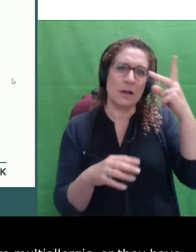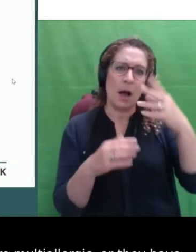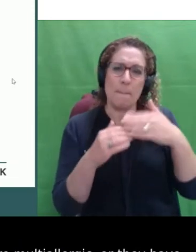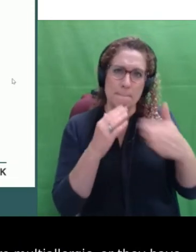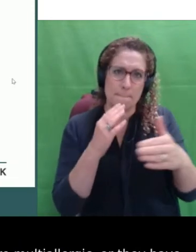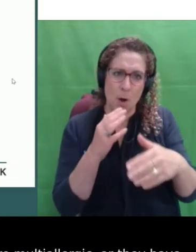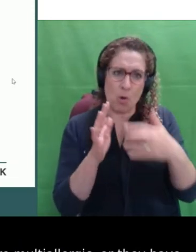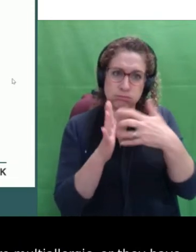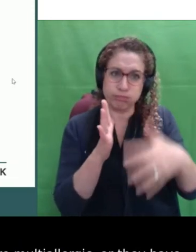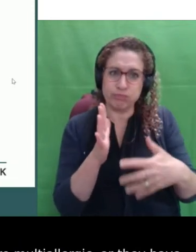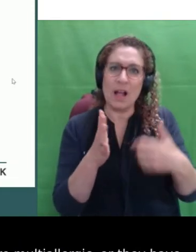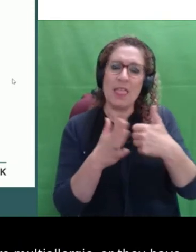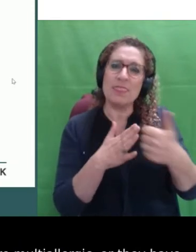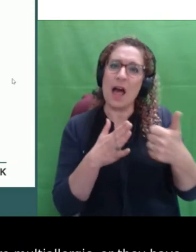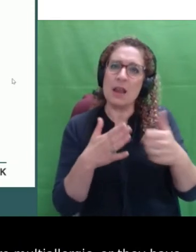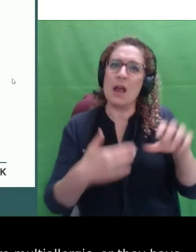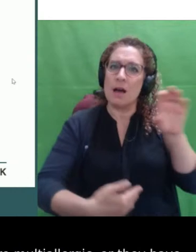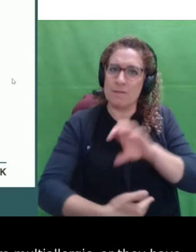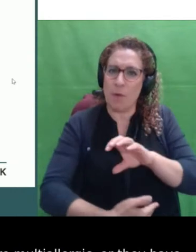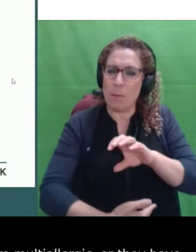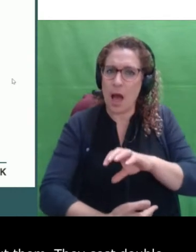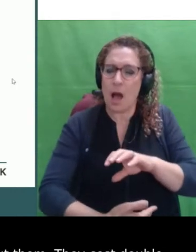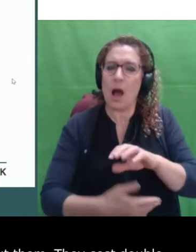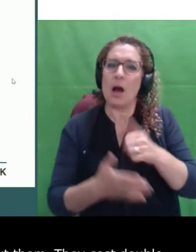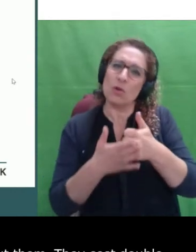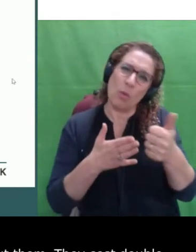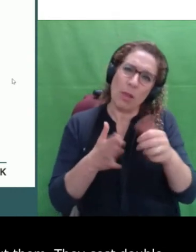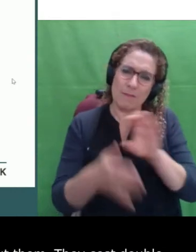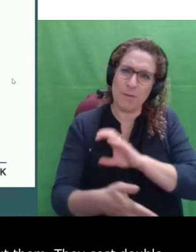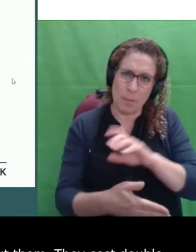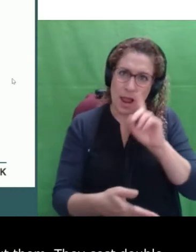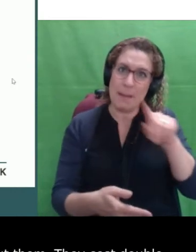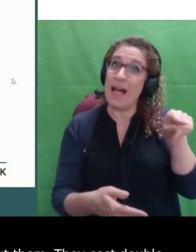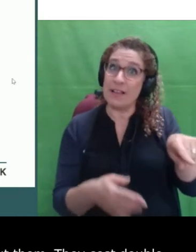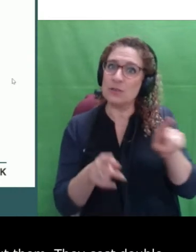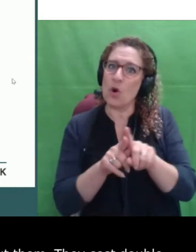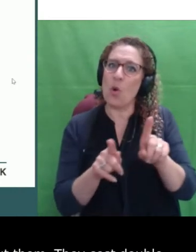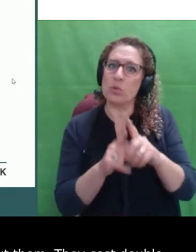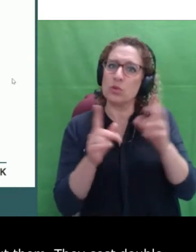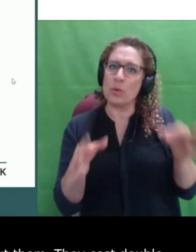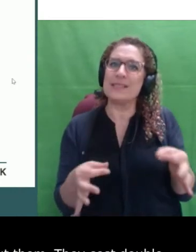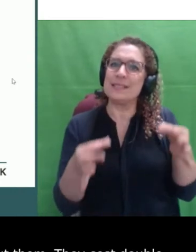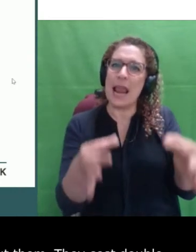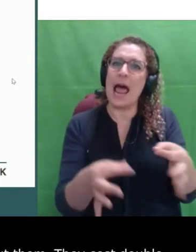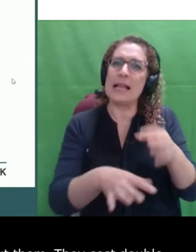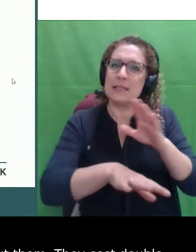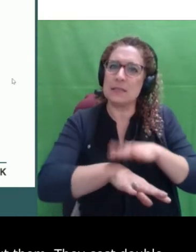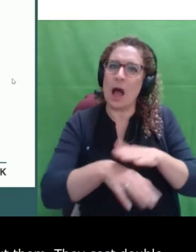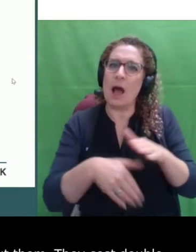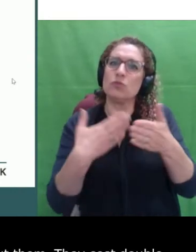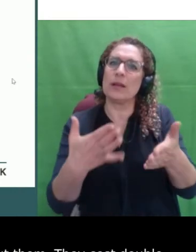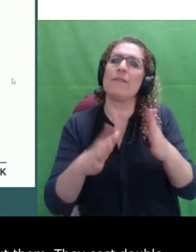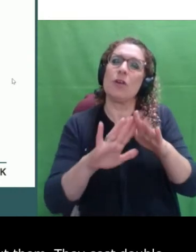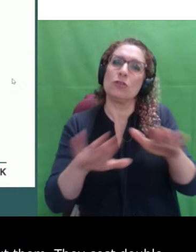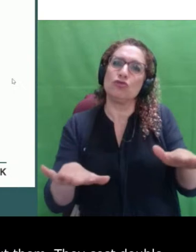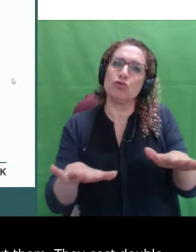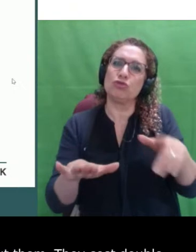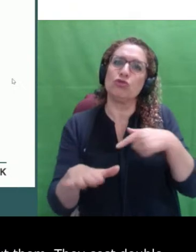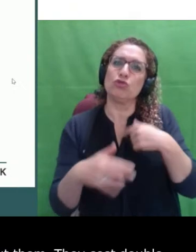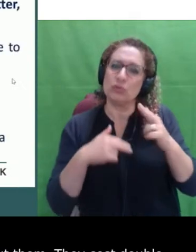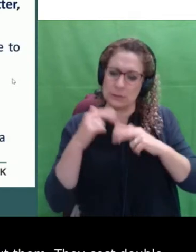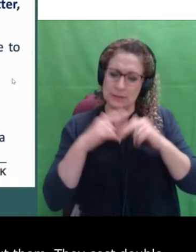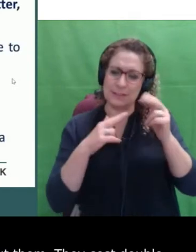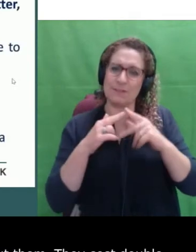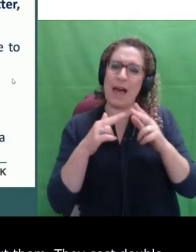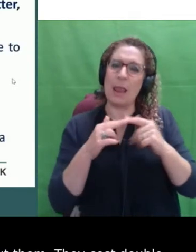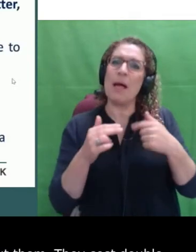formula and there is some thoughts but it delays the time for children to gain tolerance to milk so please use